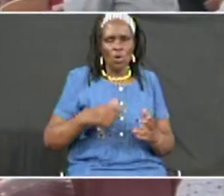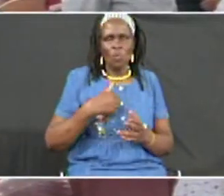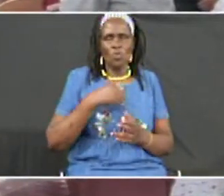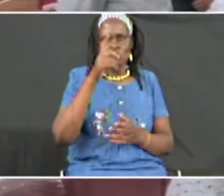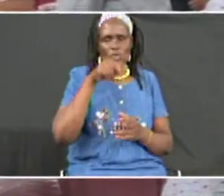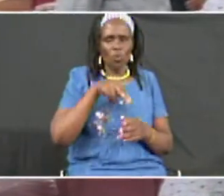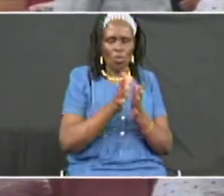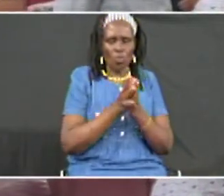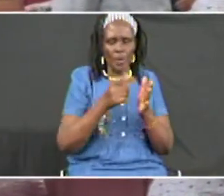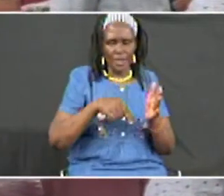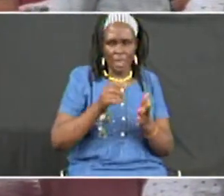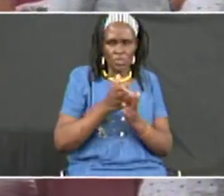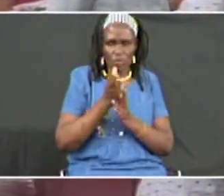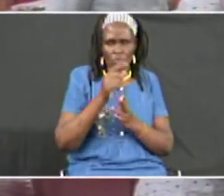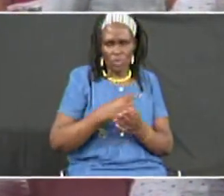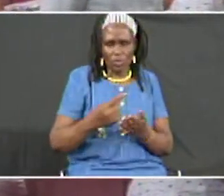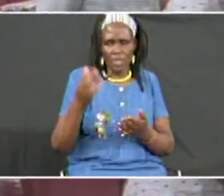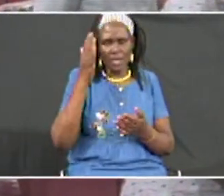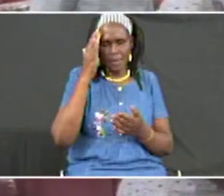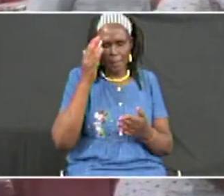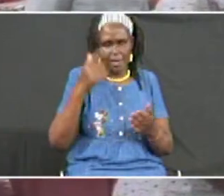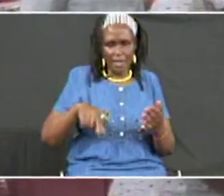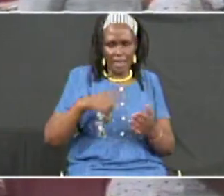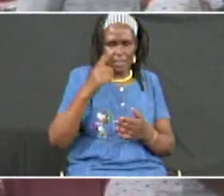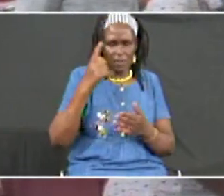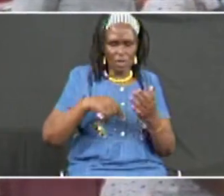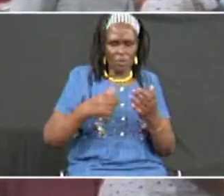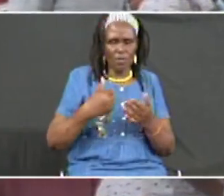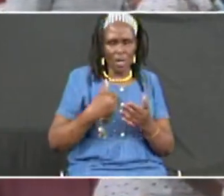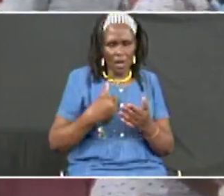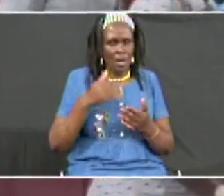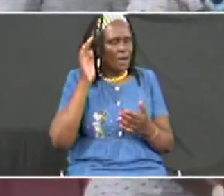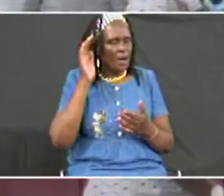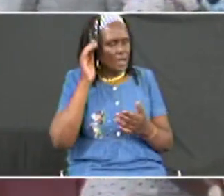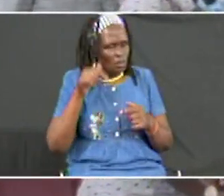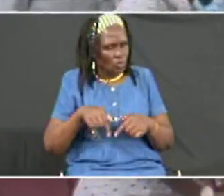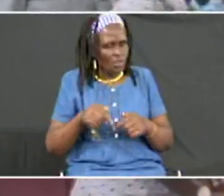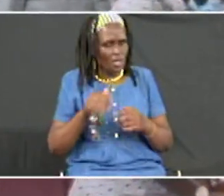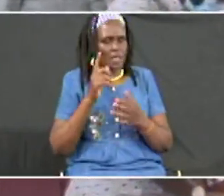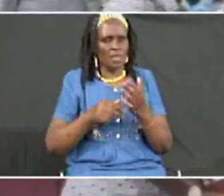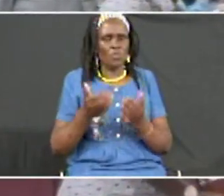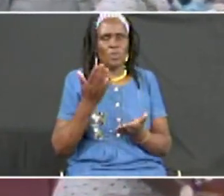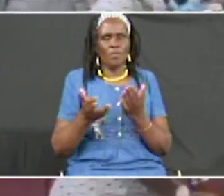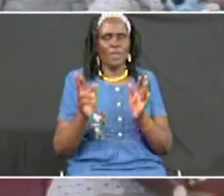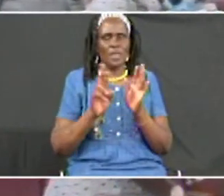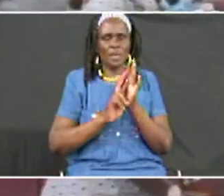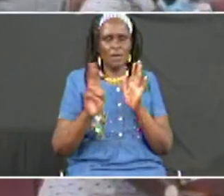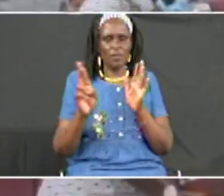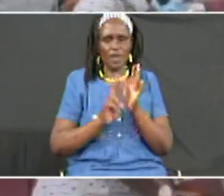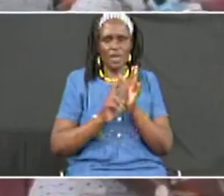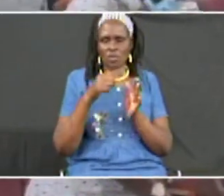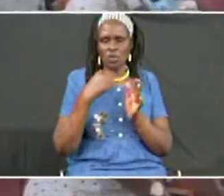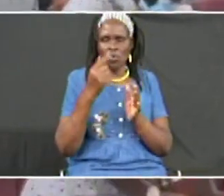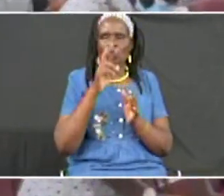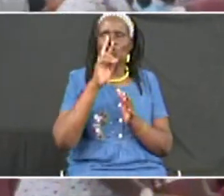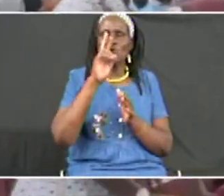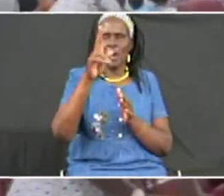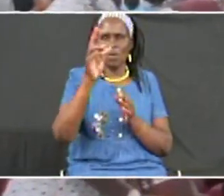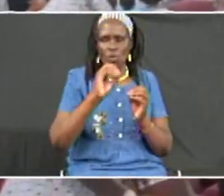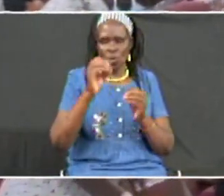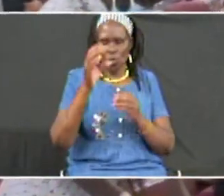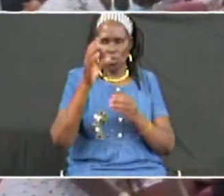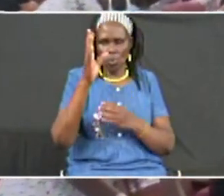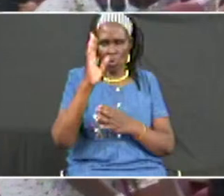week? Would you remind us what we've had today, oh God, that we may reflect who you are, oh God, that we